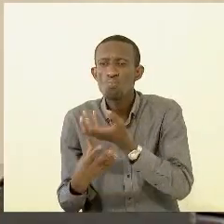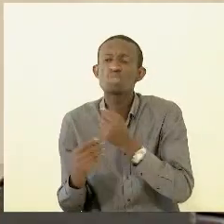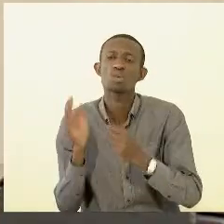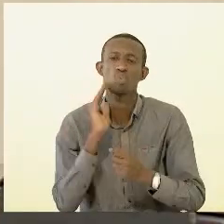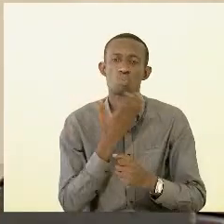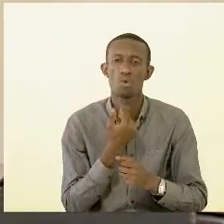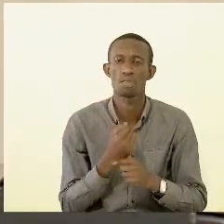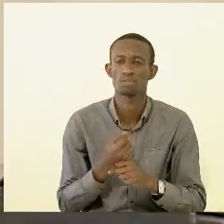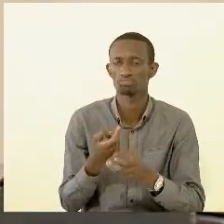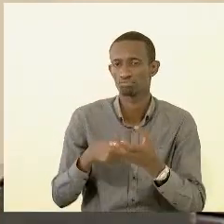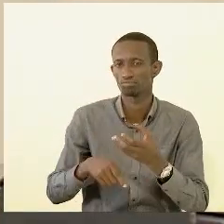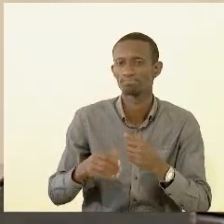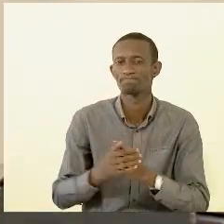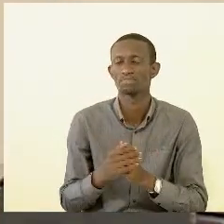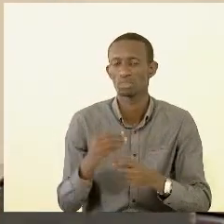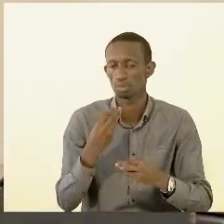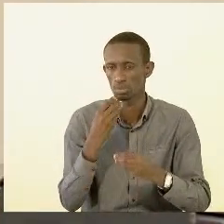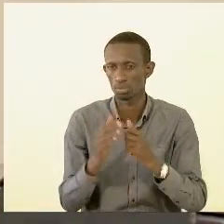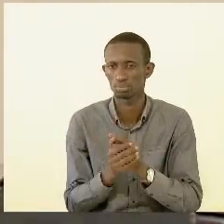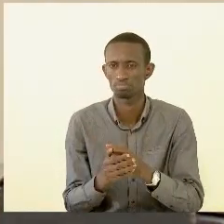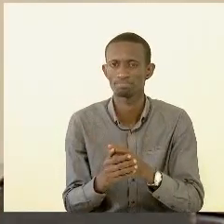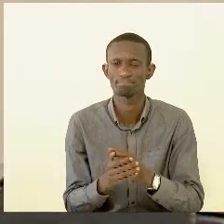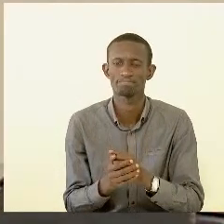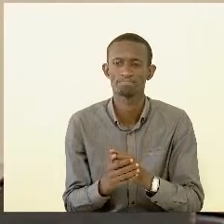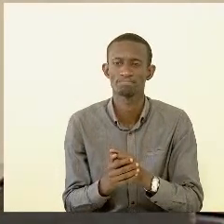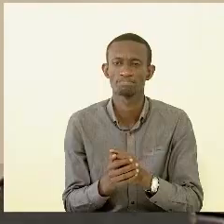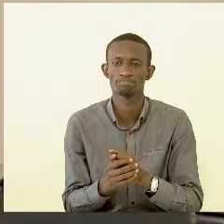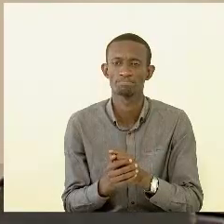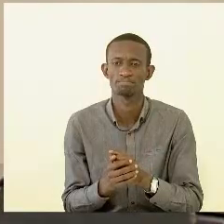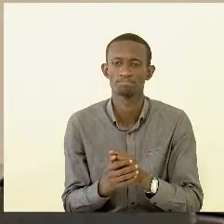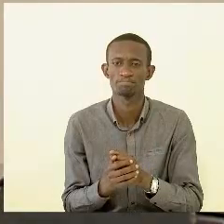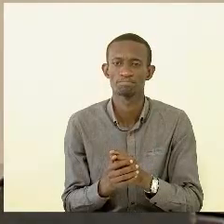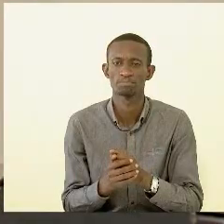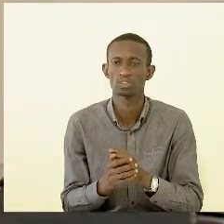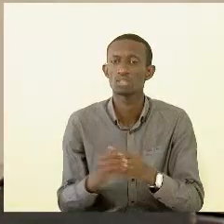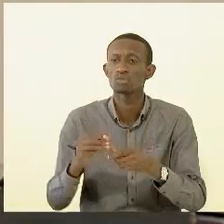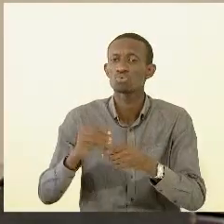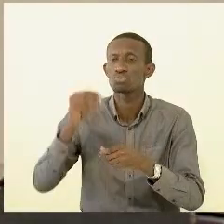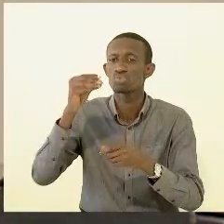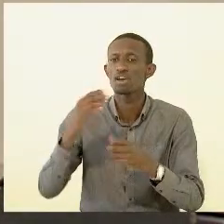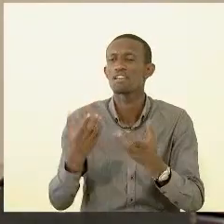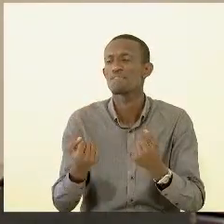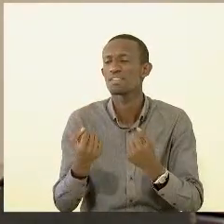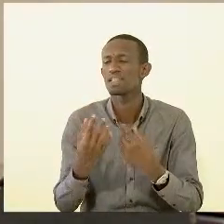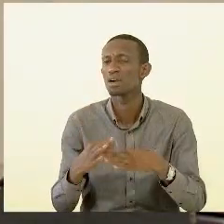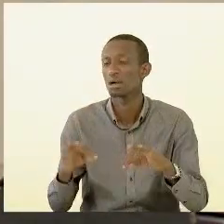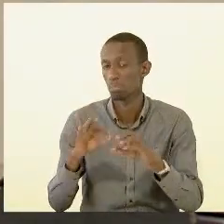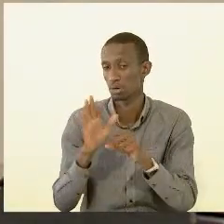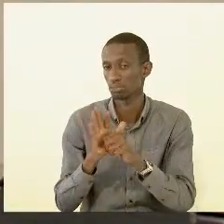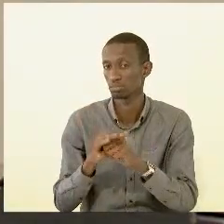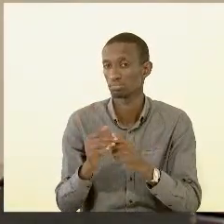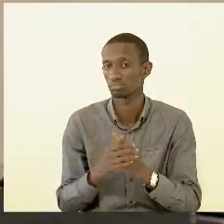also fix the plant family into the soil. The stem is very important because that's